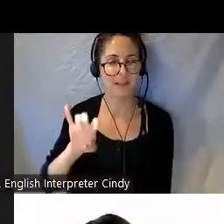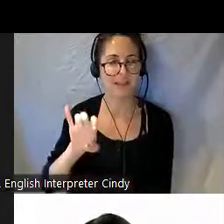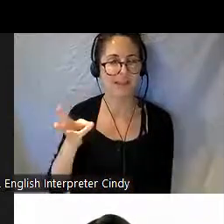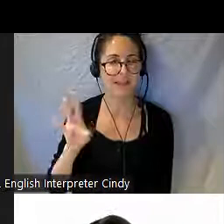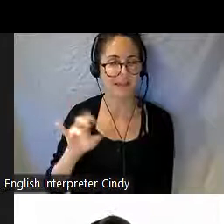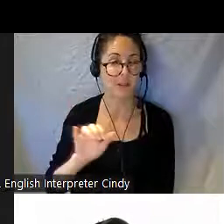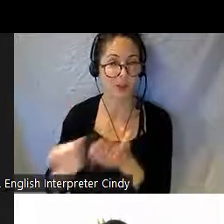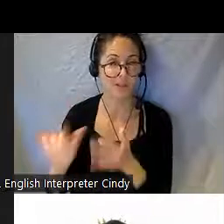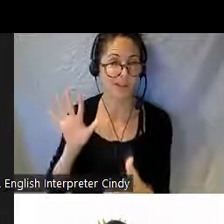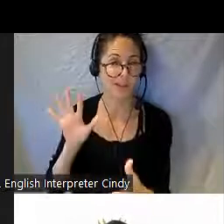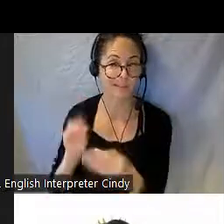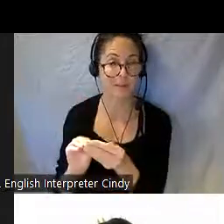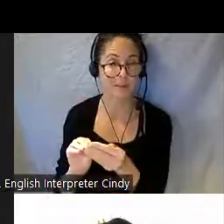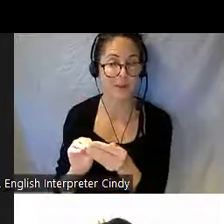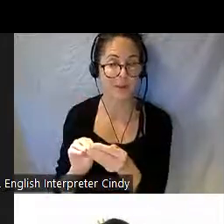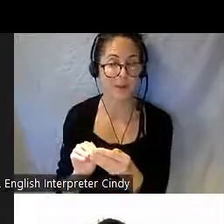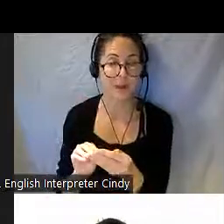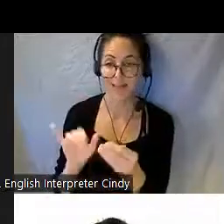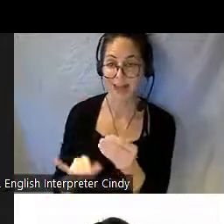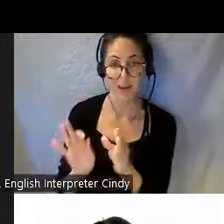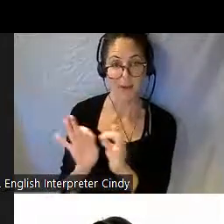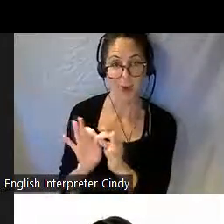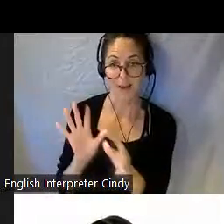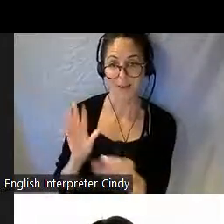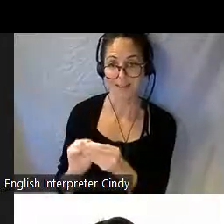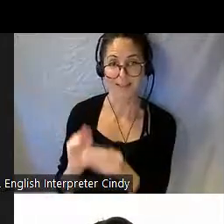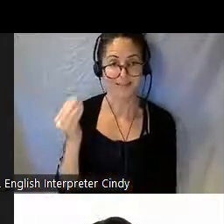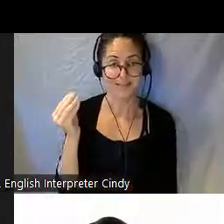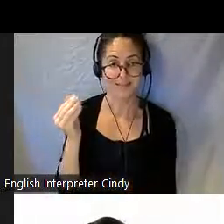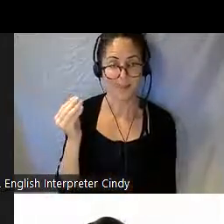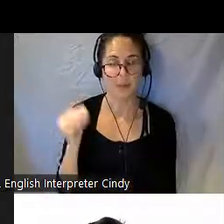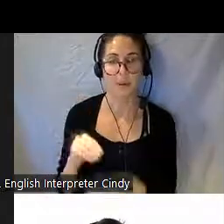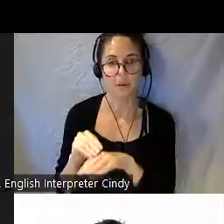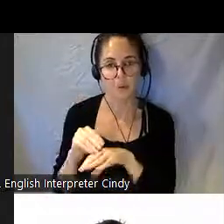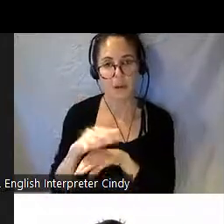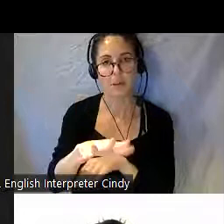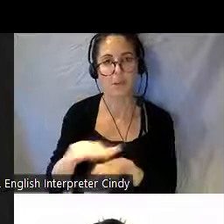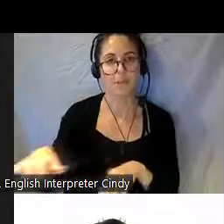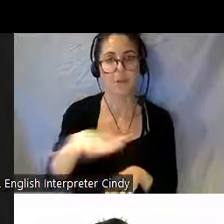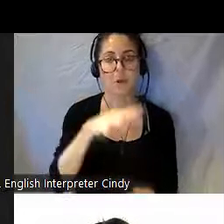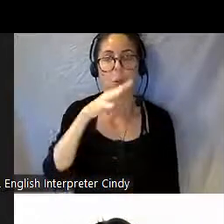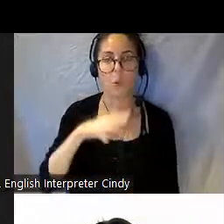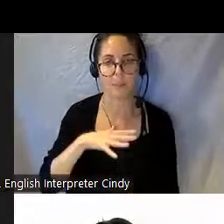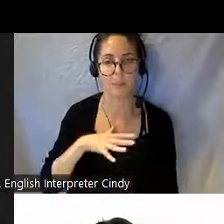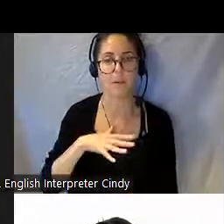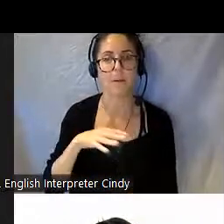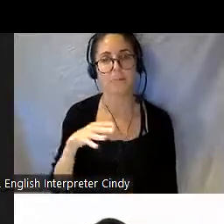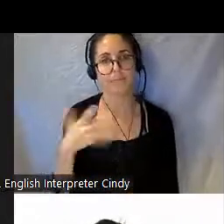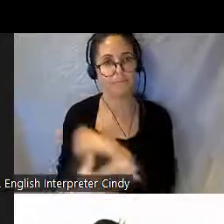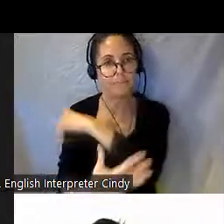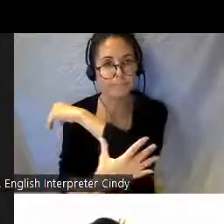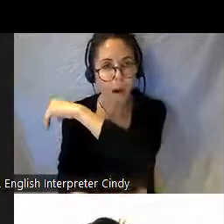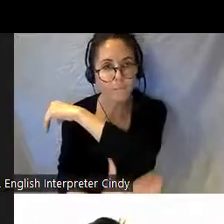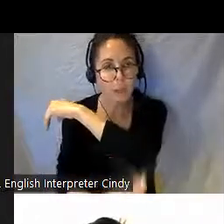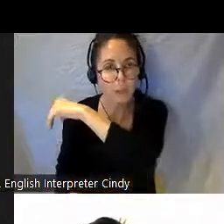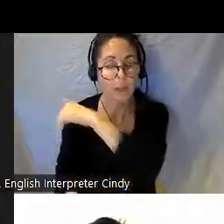$103,767. This cost was causing women poverty and also keeping women